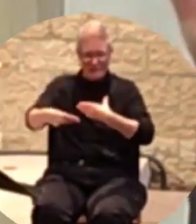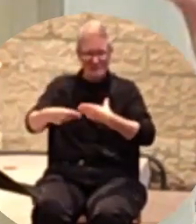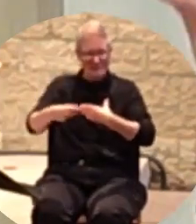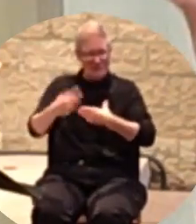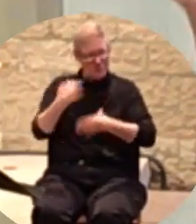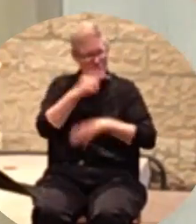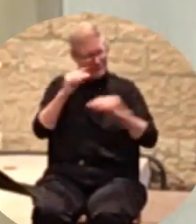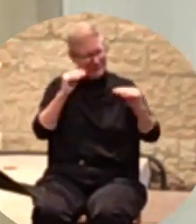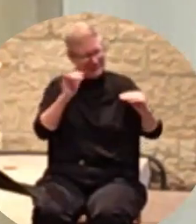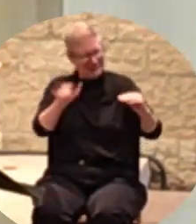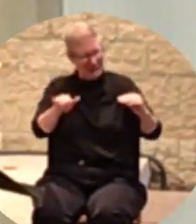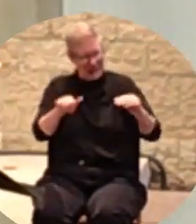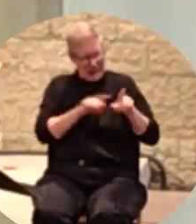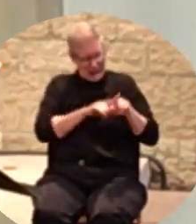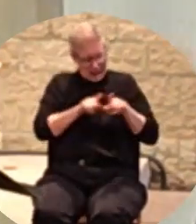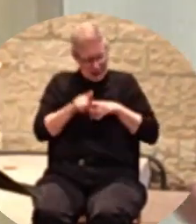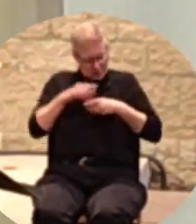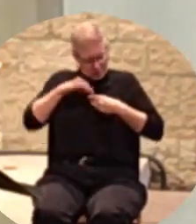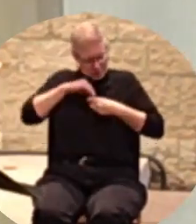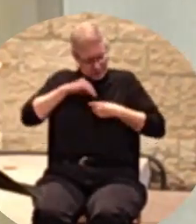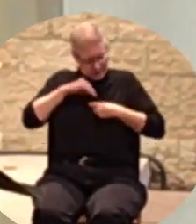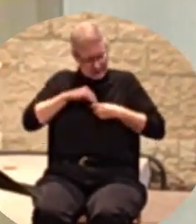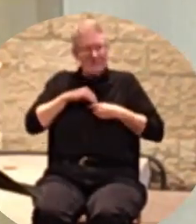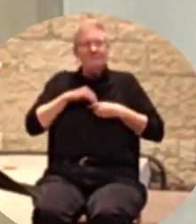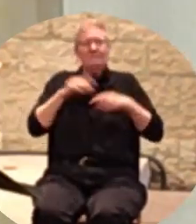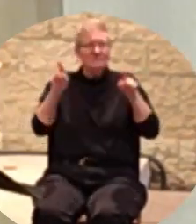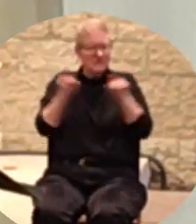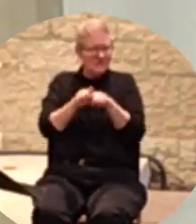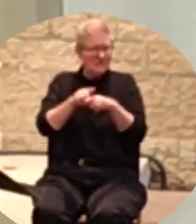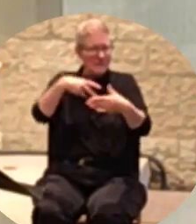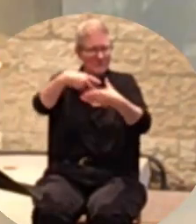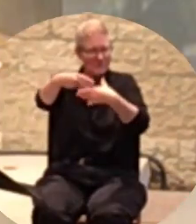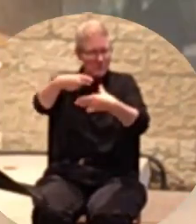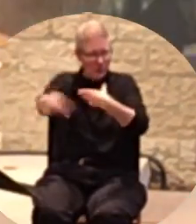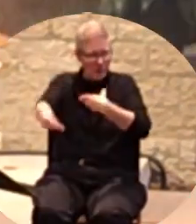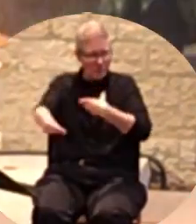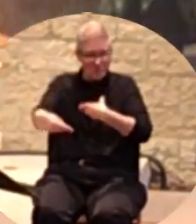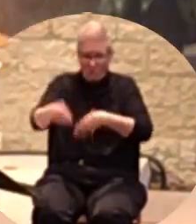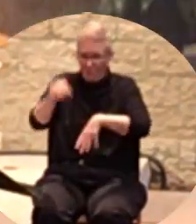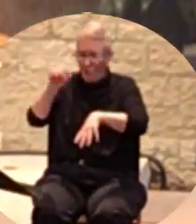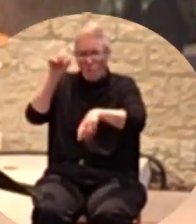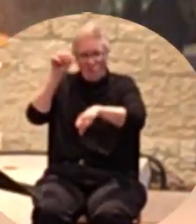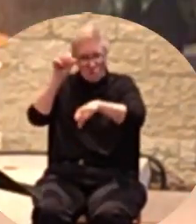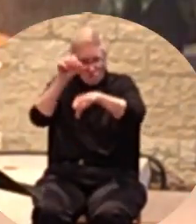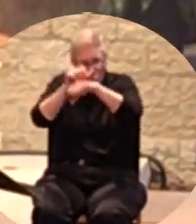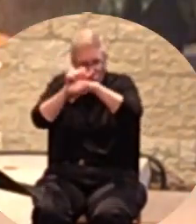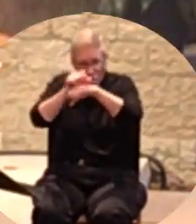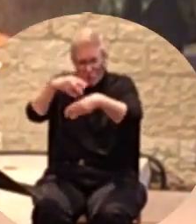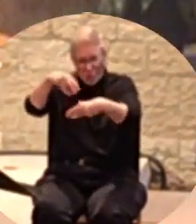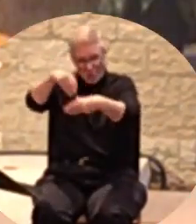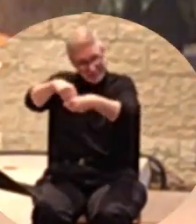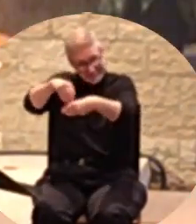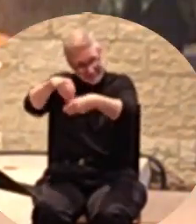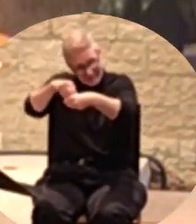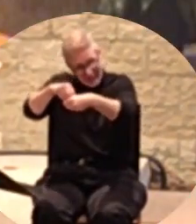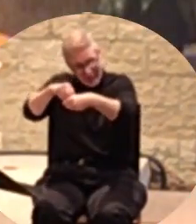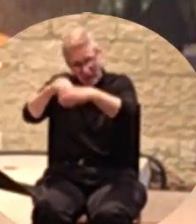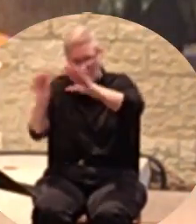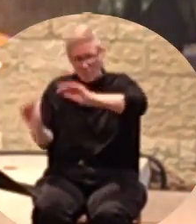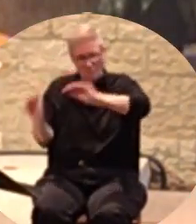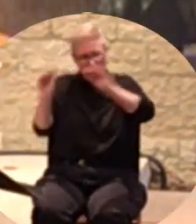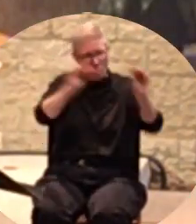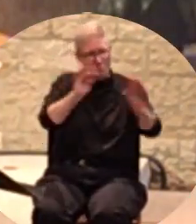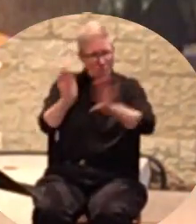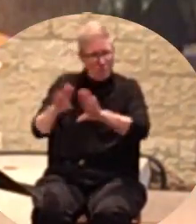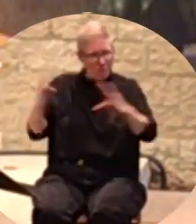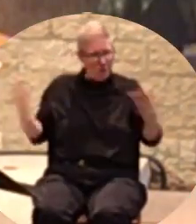without. The stone had been rolled away. As they entered the tomb, they saw a